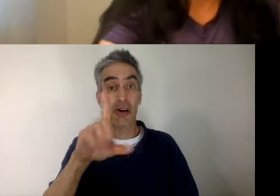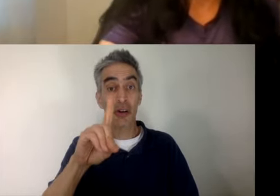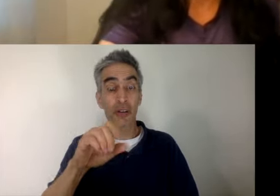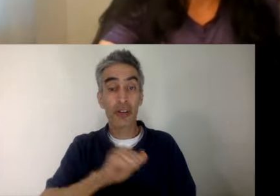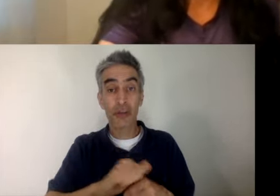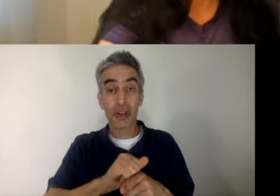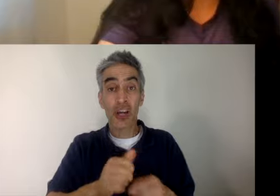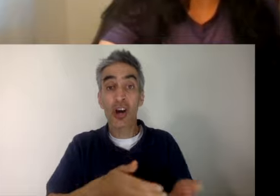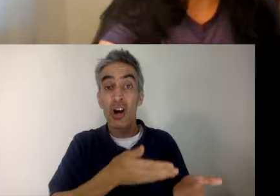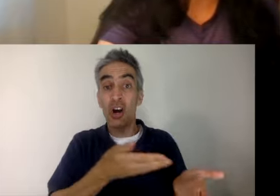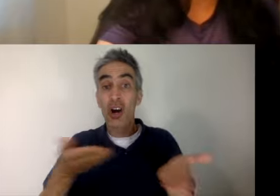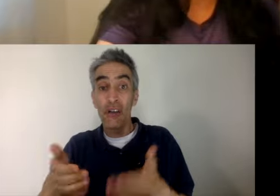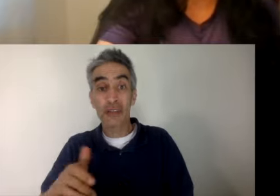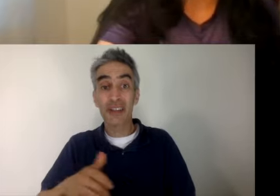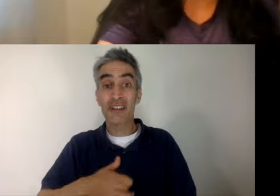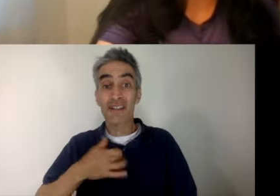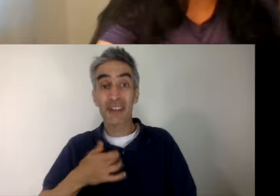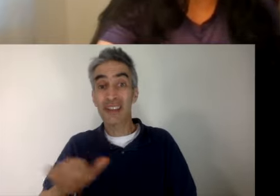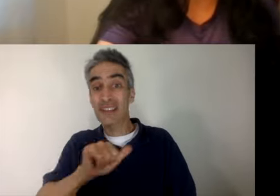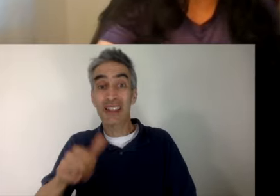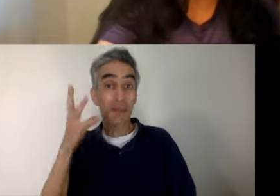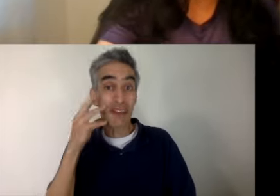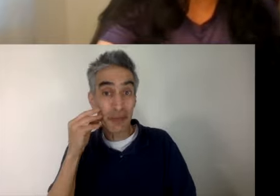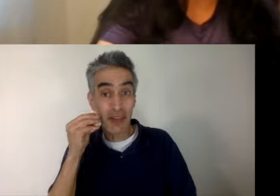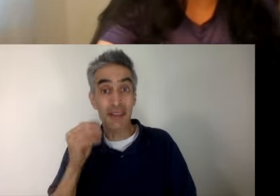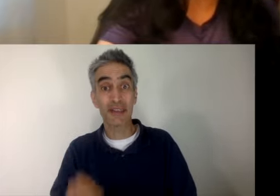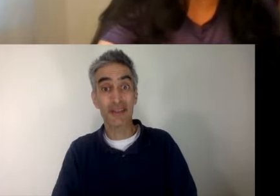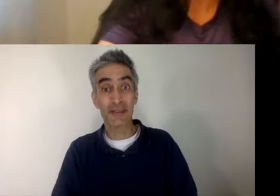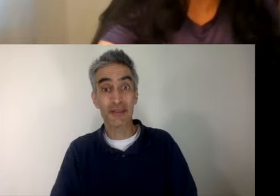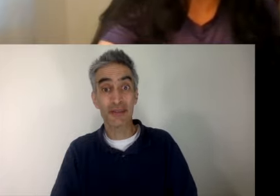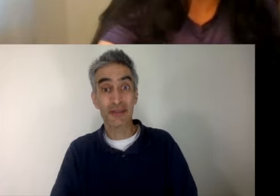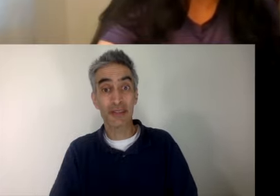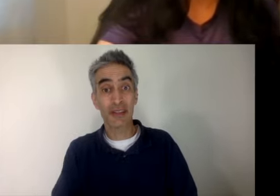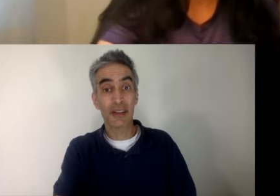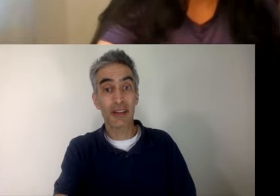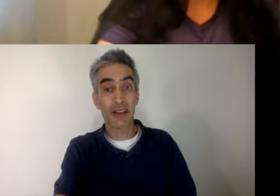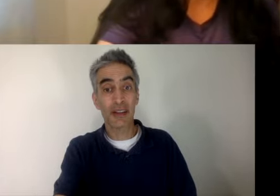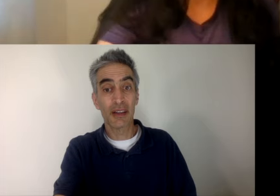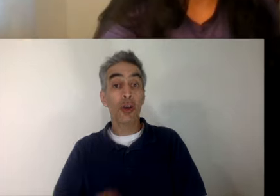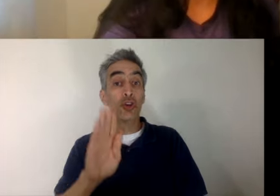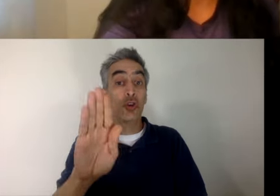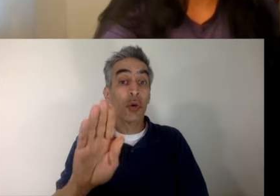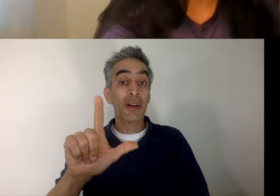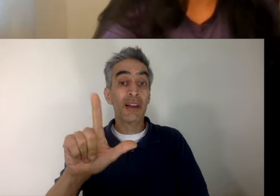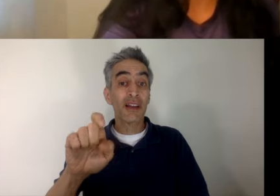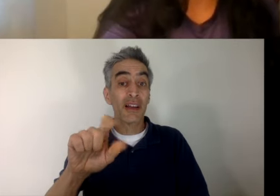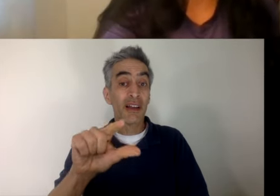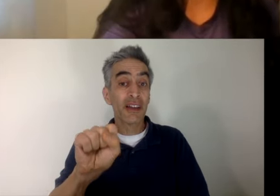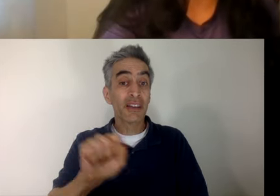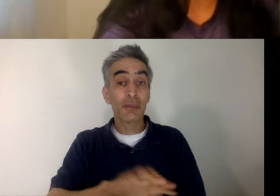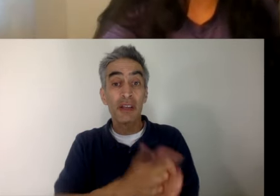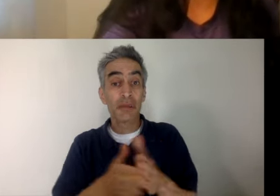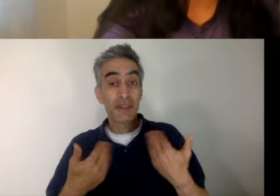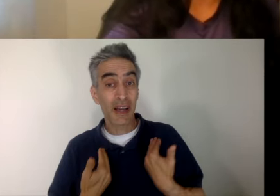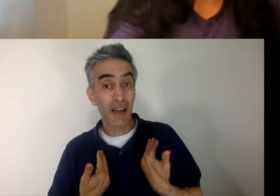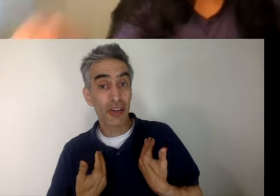hurt. Just like when you're training on the track, you get the heavy legs, and you get your legs just